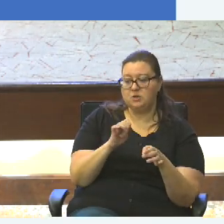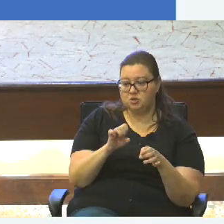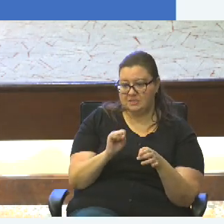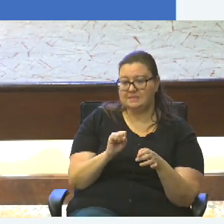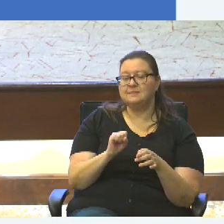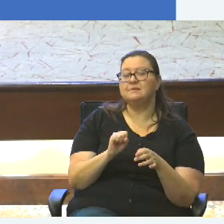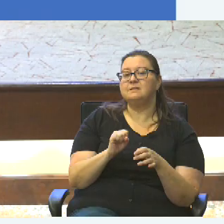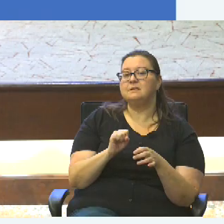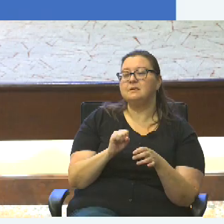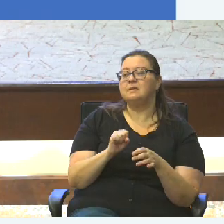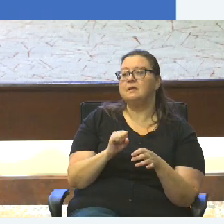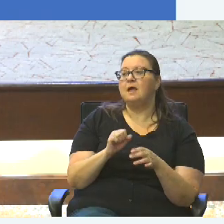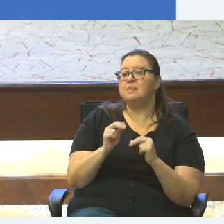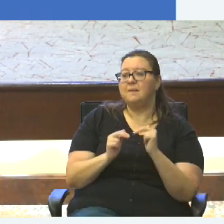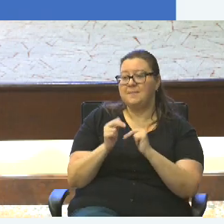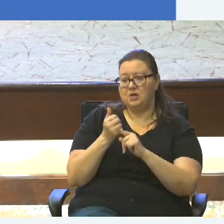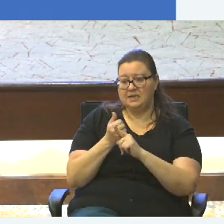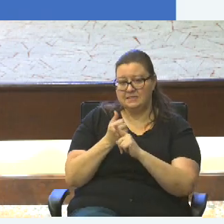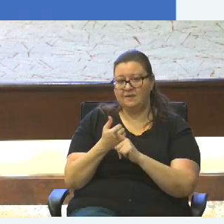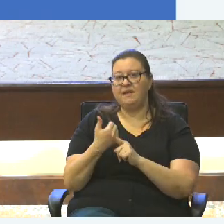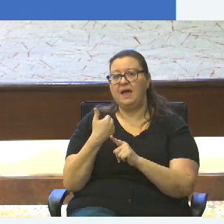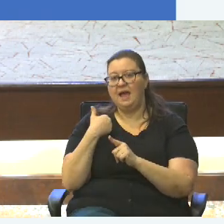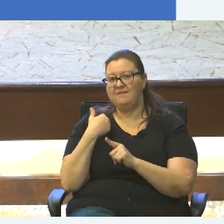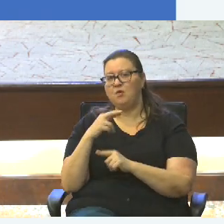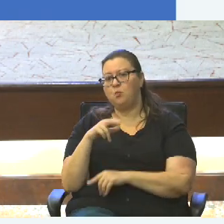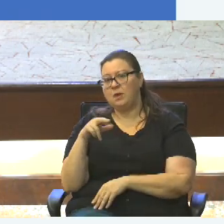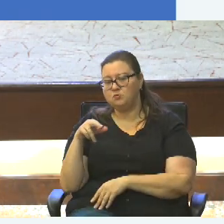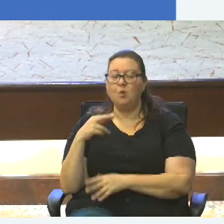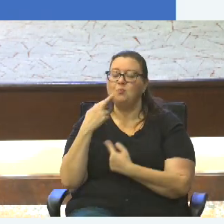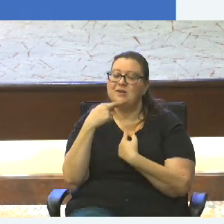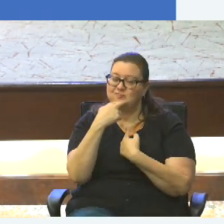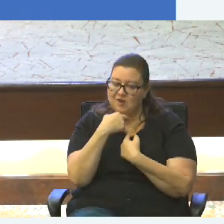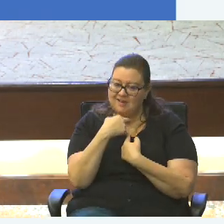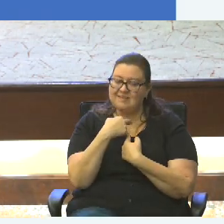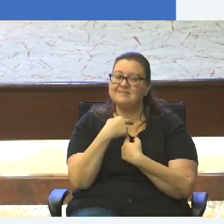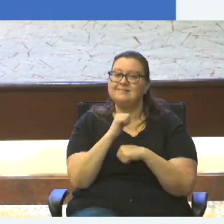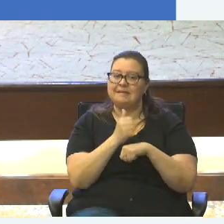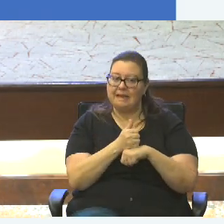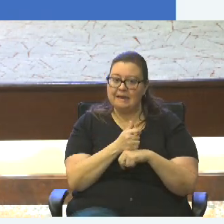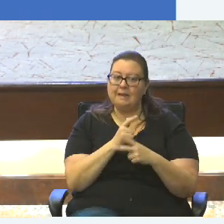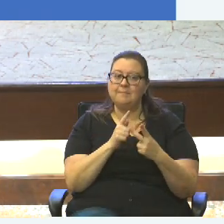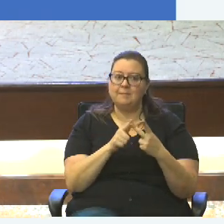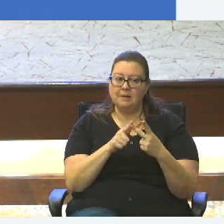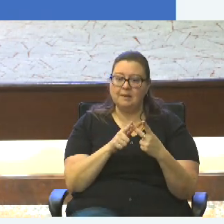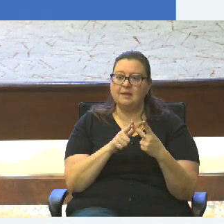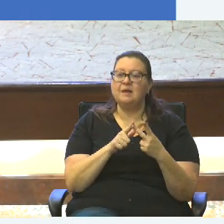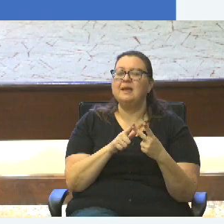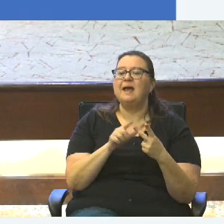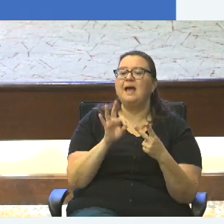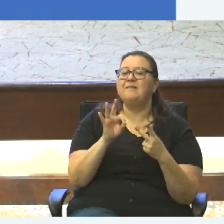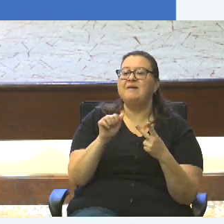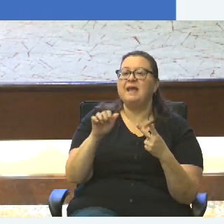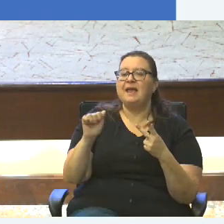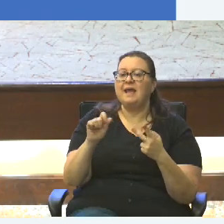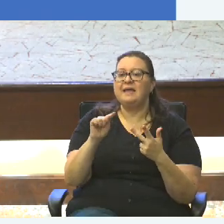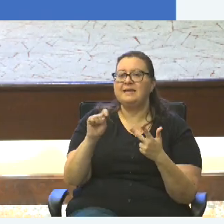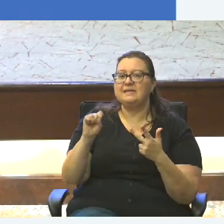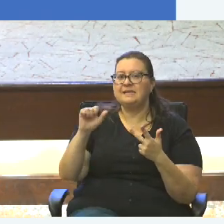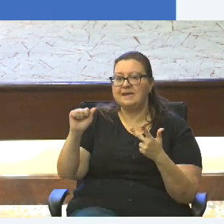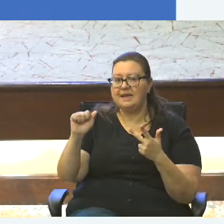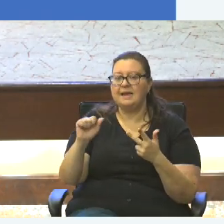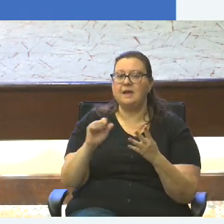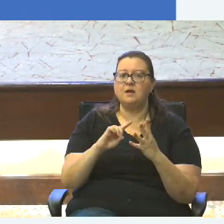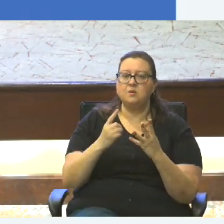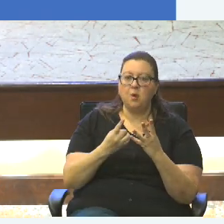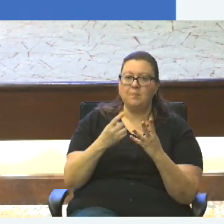present in the building, and then the building also has has restaurant space, as well as serves the FAA, TSA, and the Department of